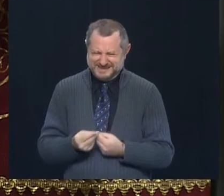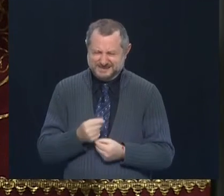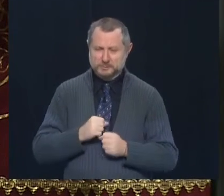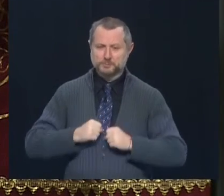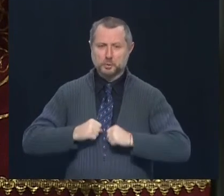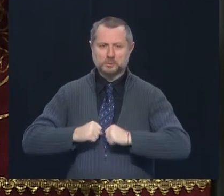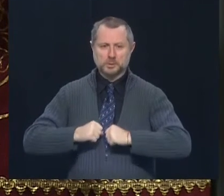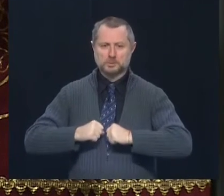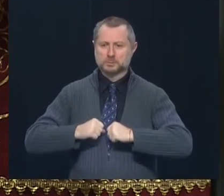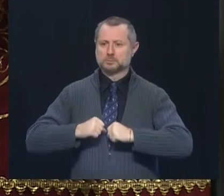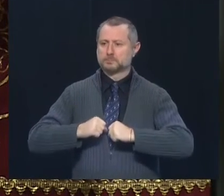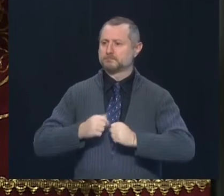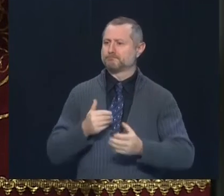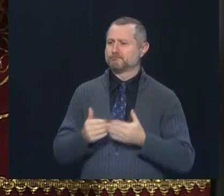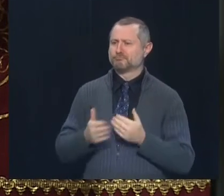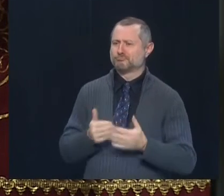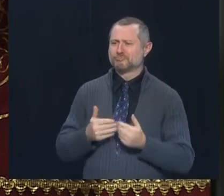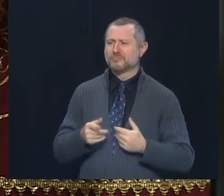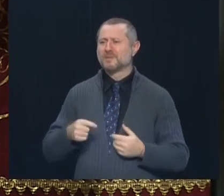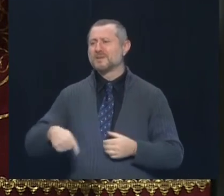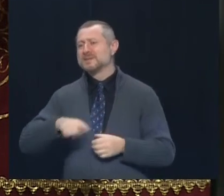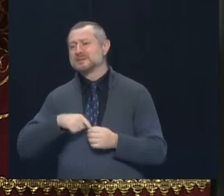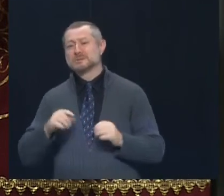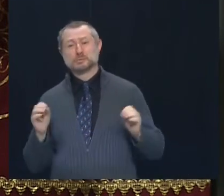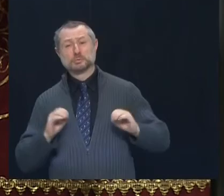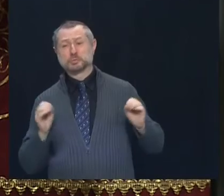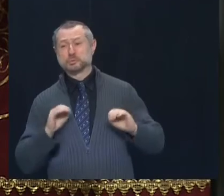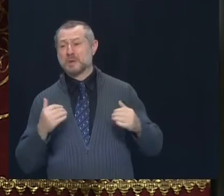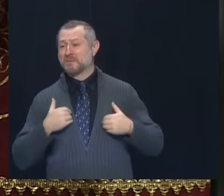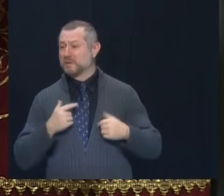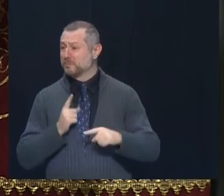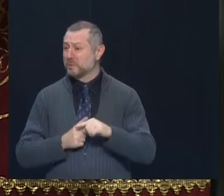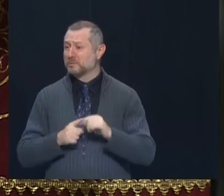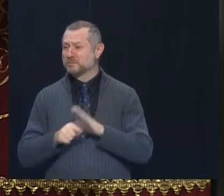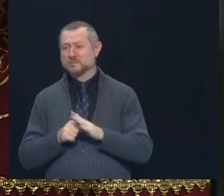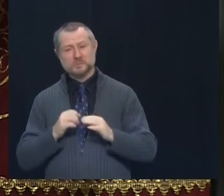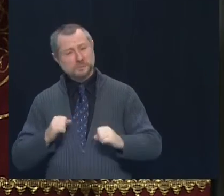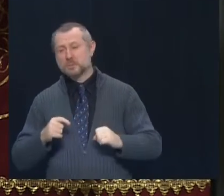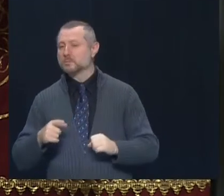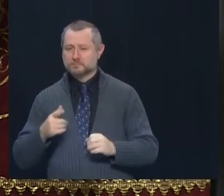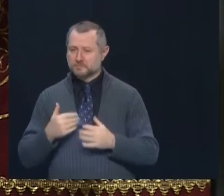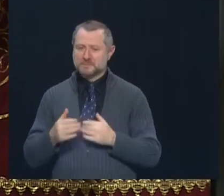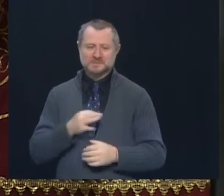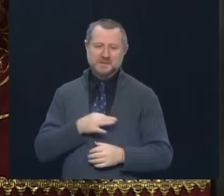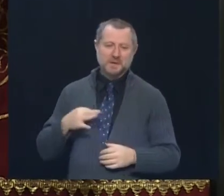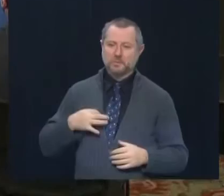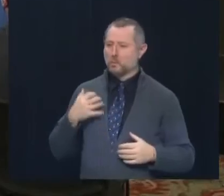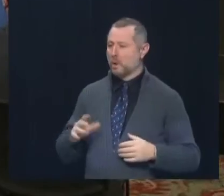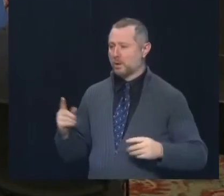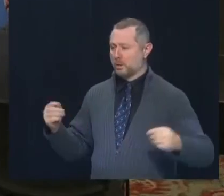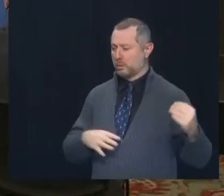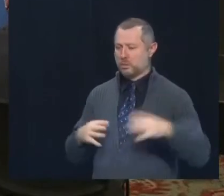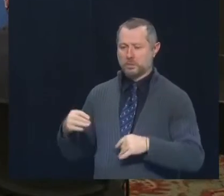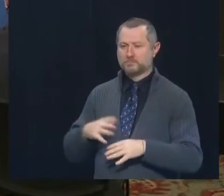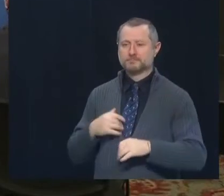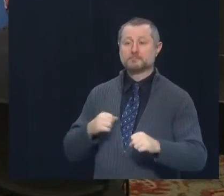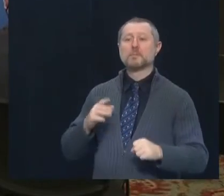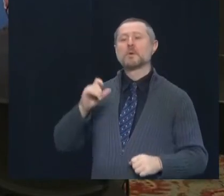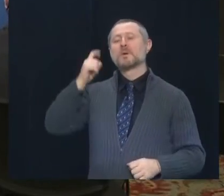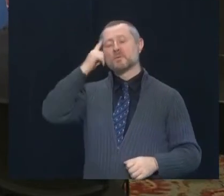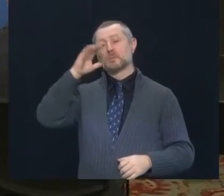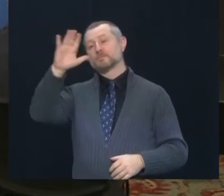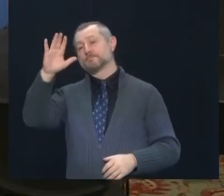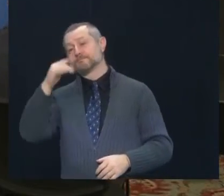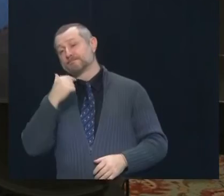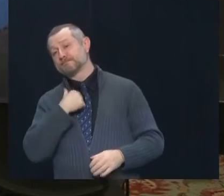that nursing home that had it yet. So we want to protect all the residents there, want to protect the staff so that they aren't bringing it in. What you do know is this, John, just